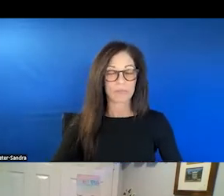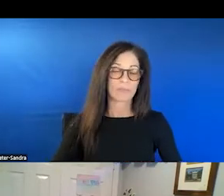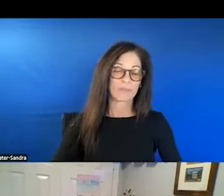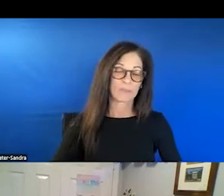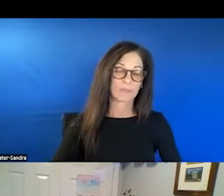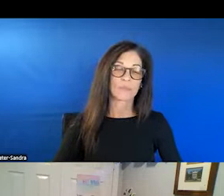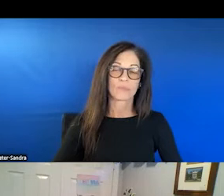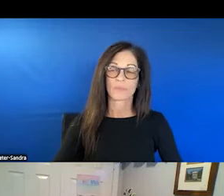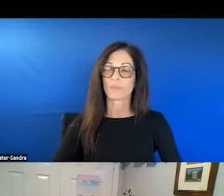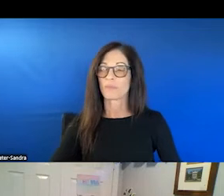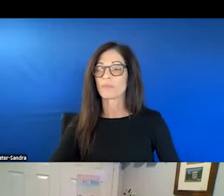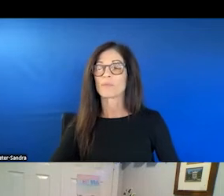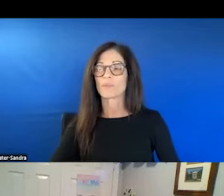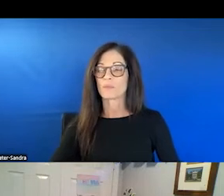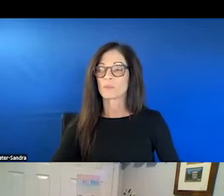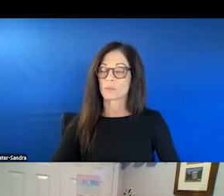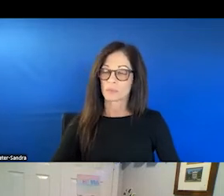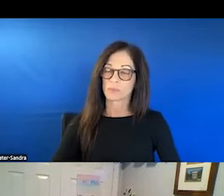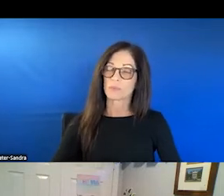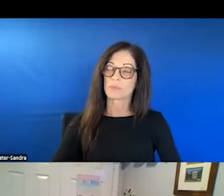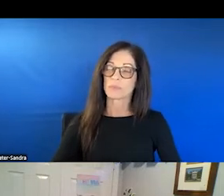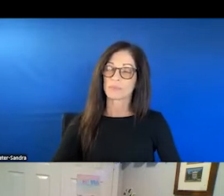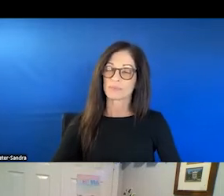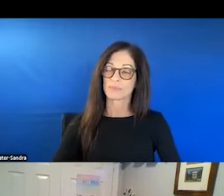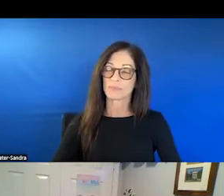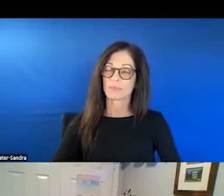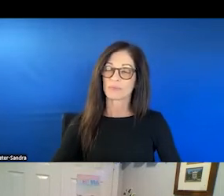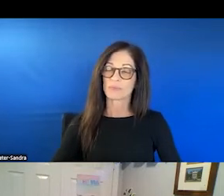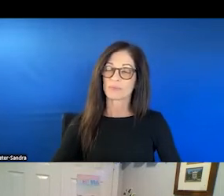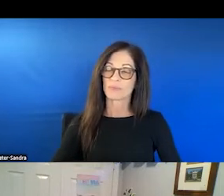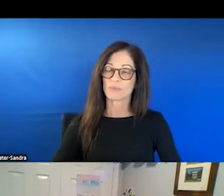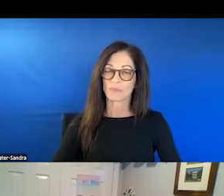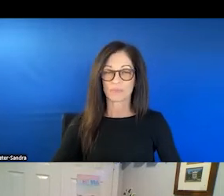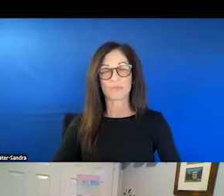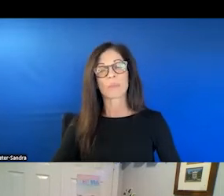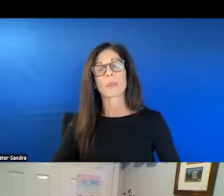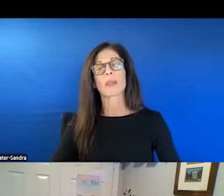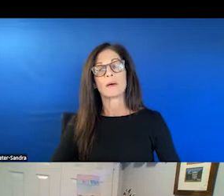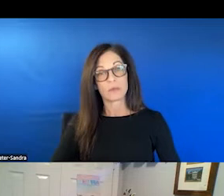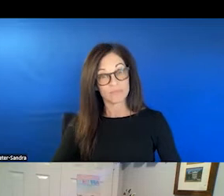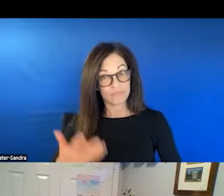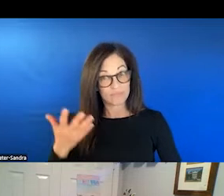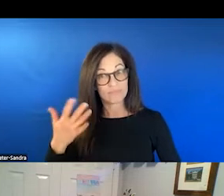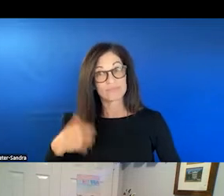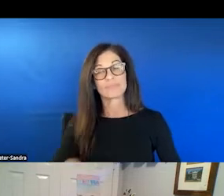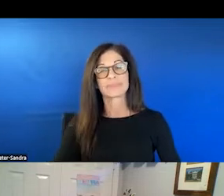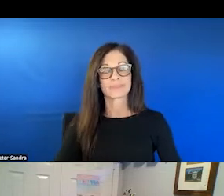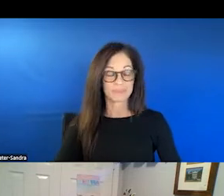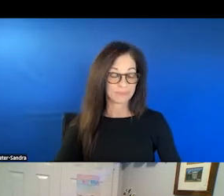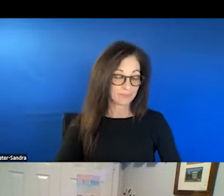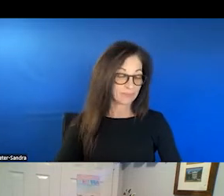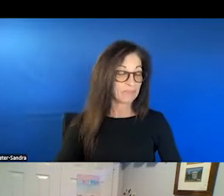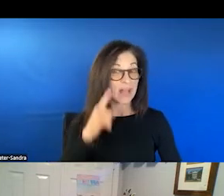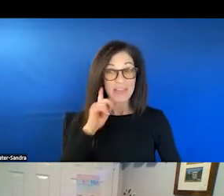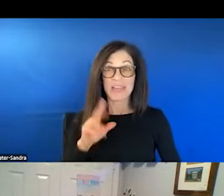audience thinks as well. Okay. Yeah, so let's see. Yeah, so I think I'm going to go with